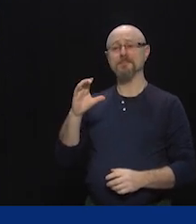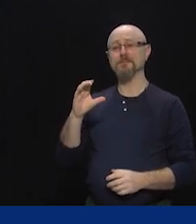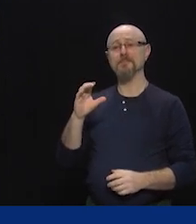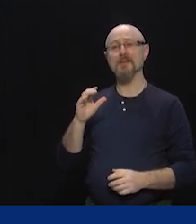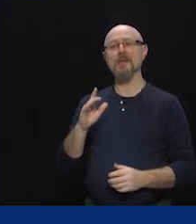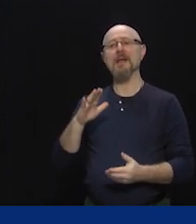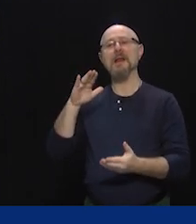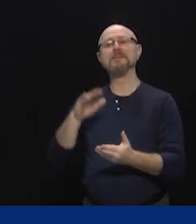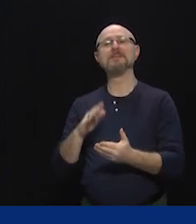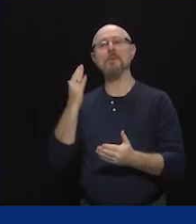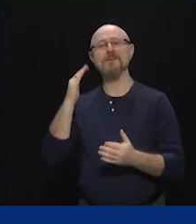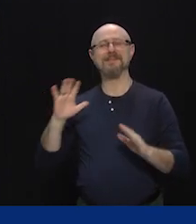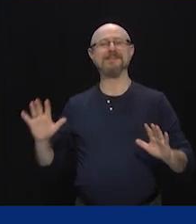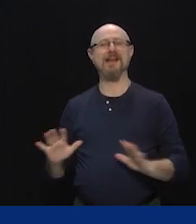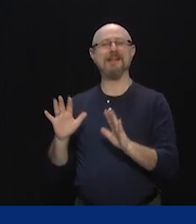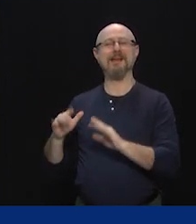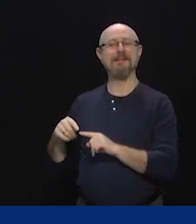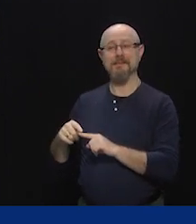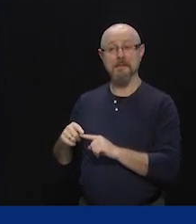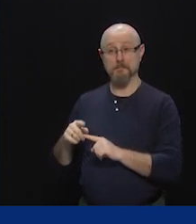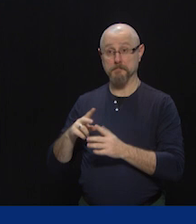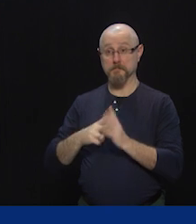want to get too much excitement around